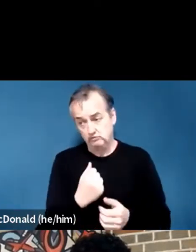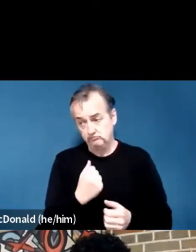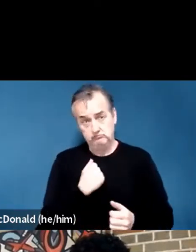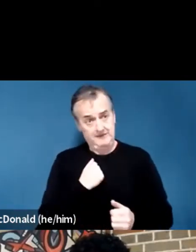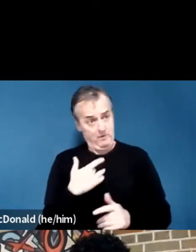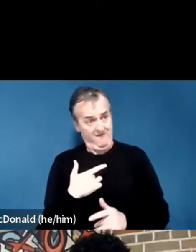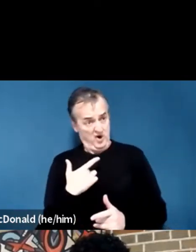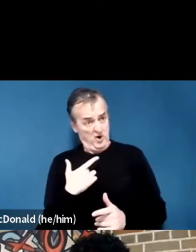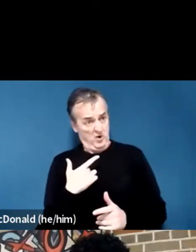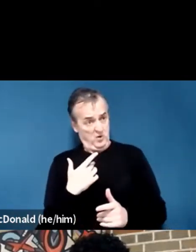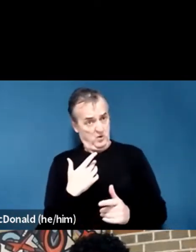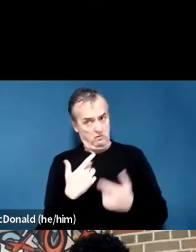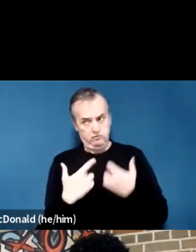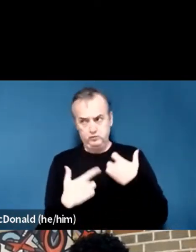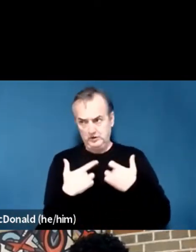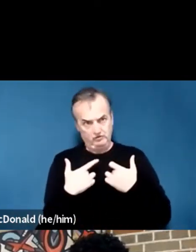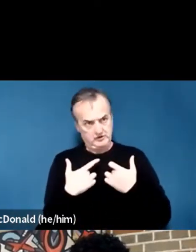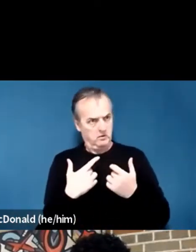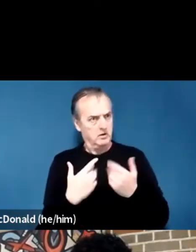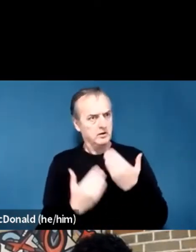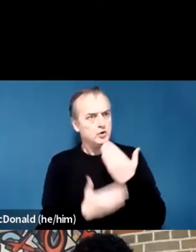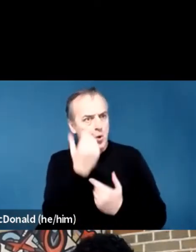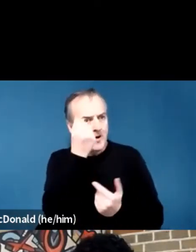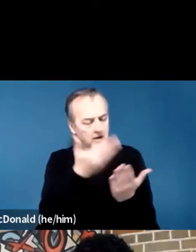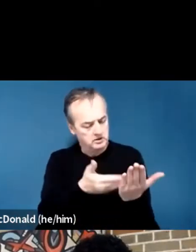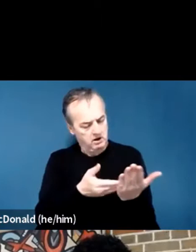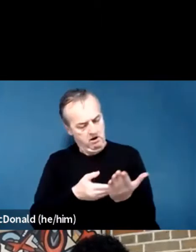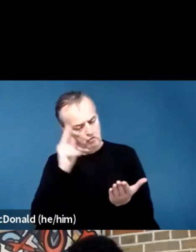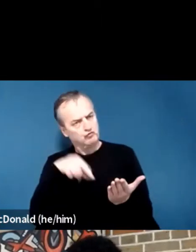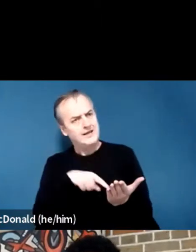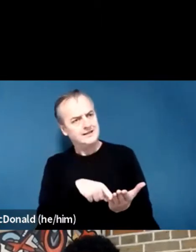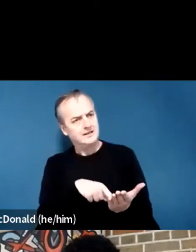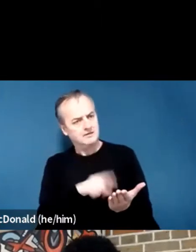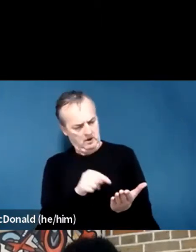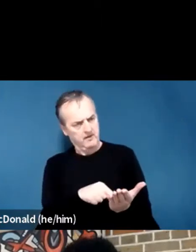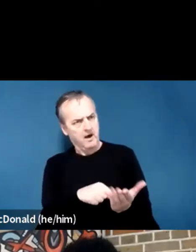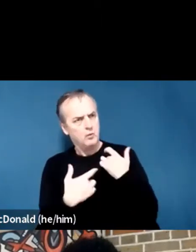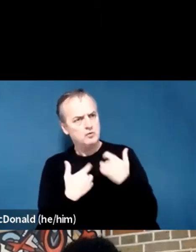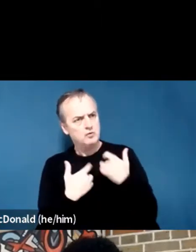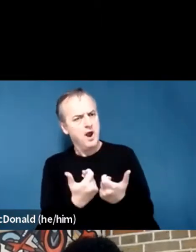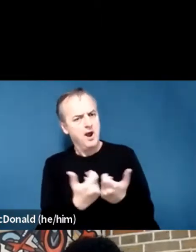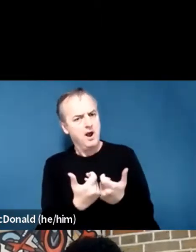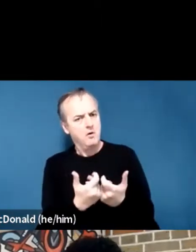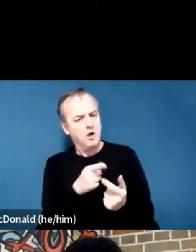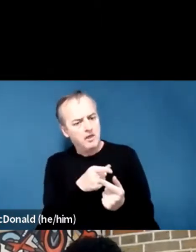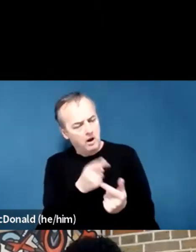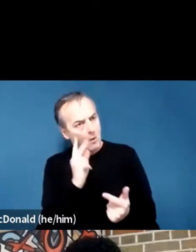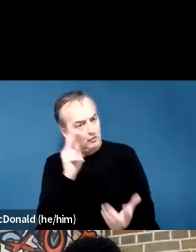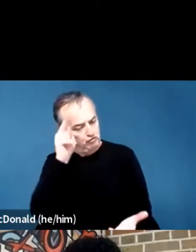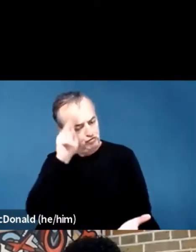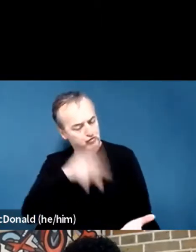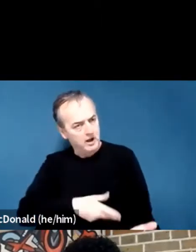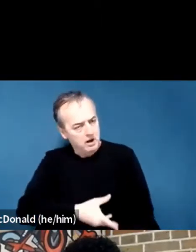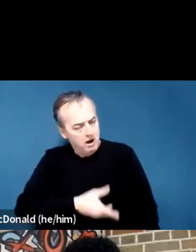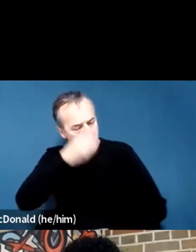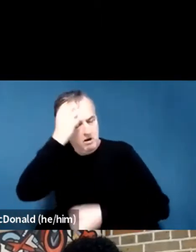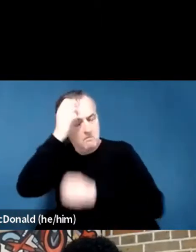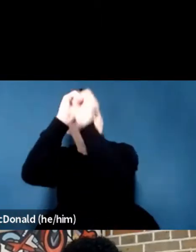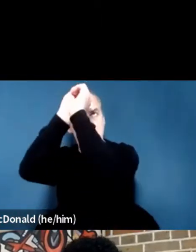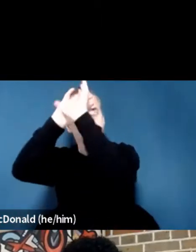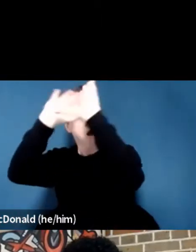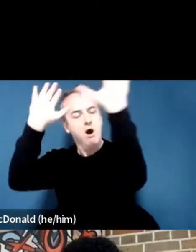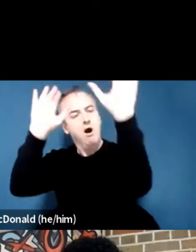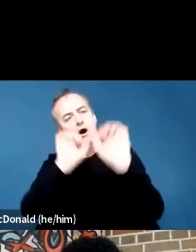view, what excites us about a pitch is that it conveys an idea, it conveys a story that you want to